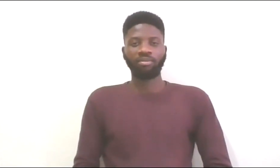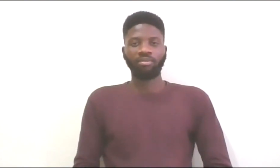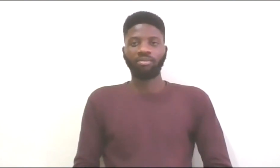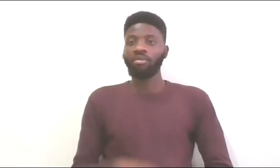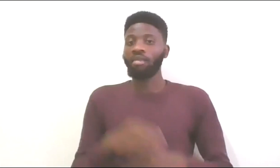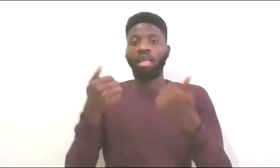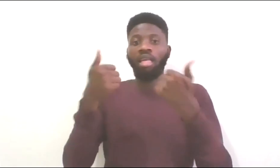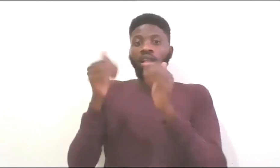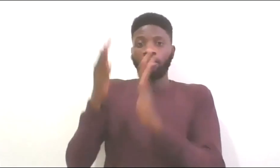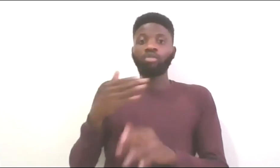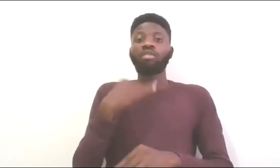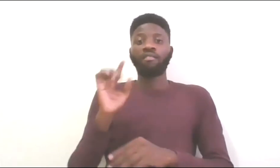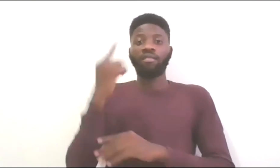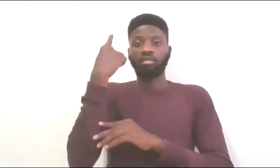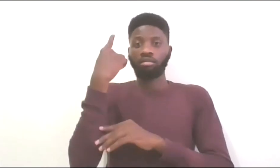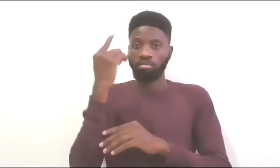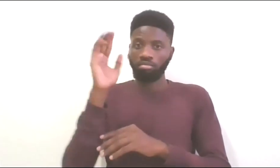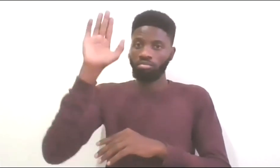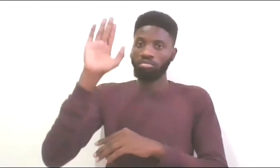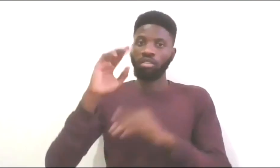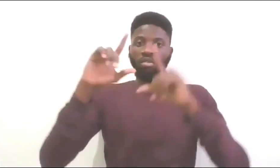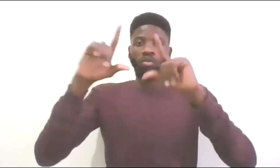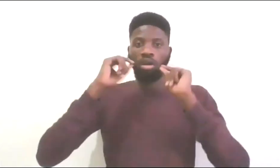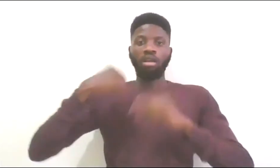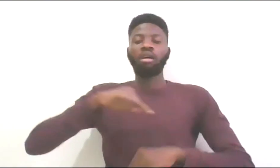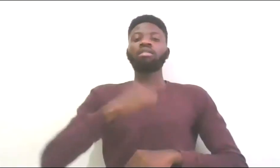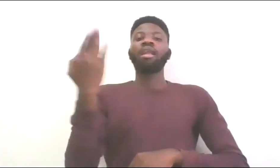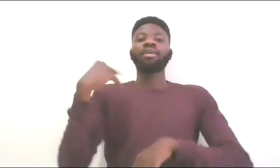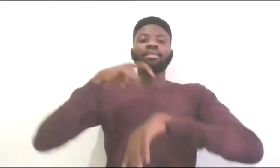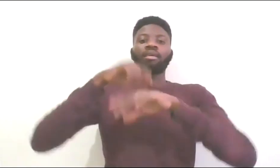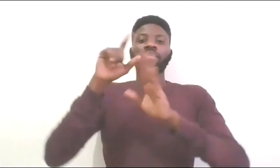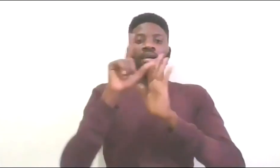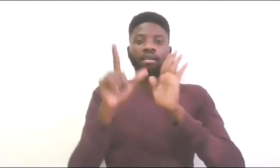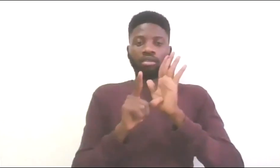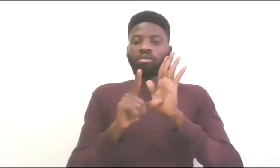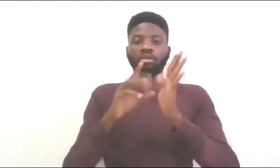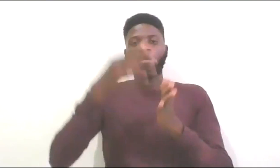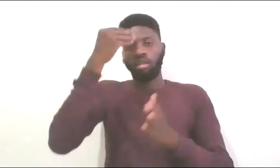Anyone who wants to go first and tell us what they learned in the last session?